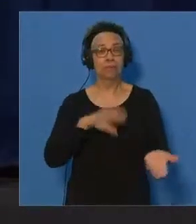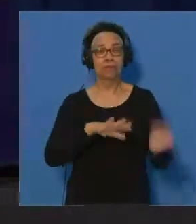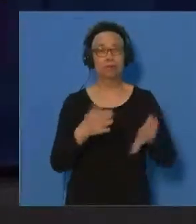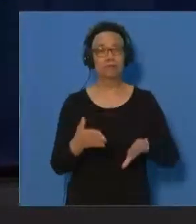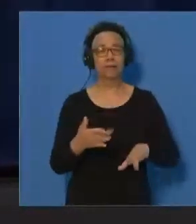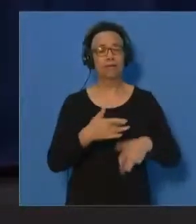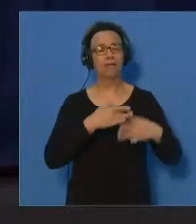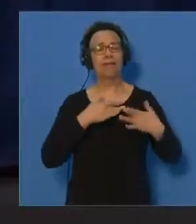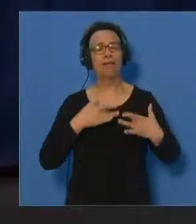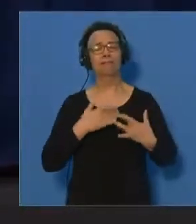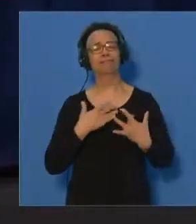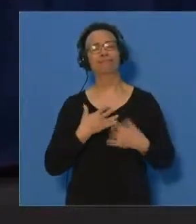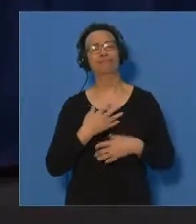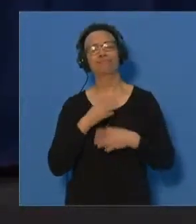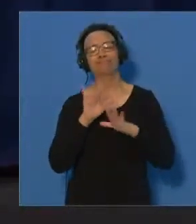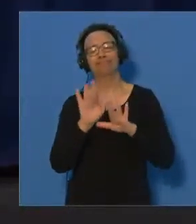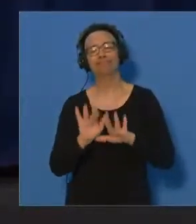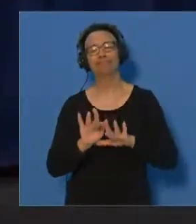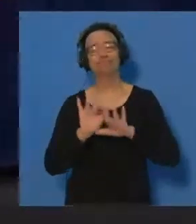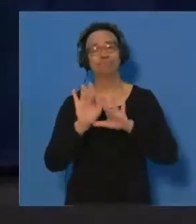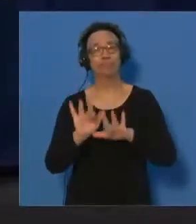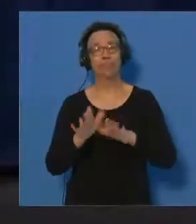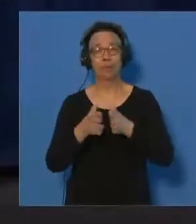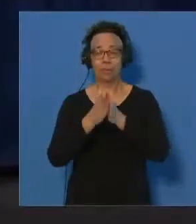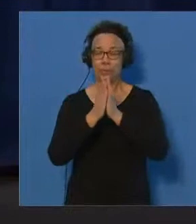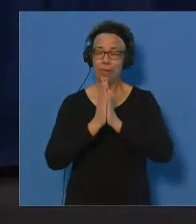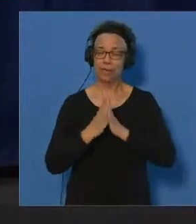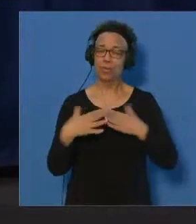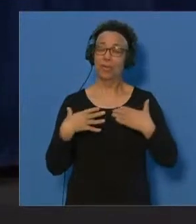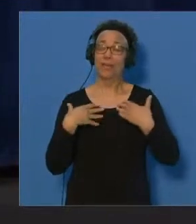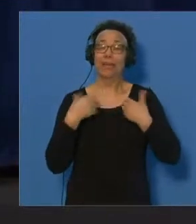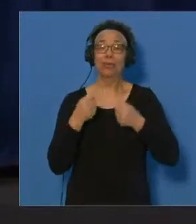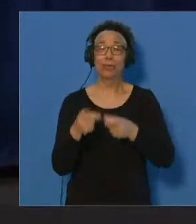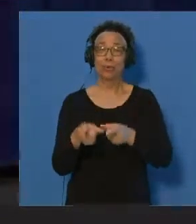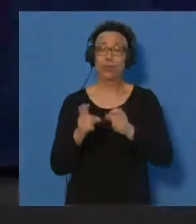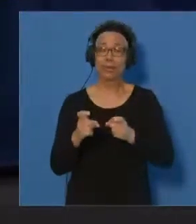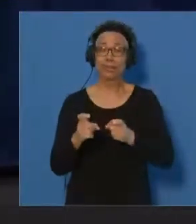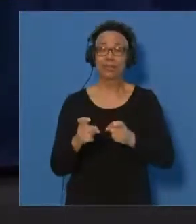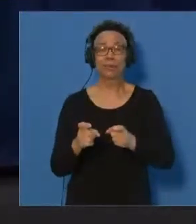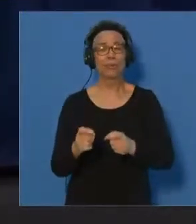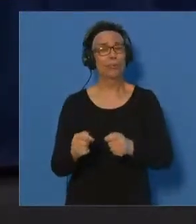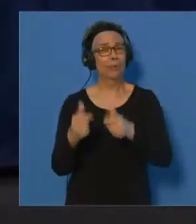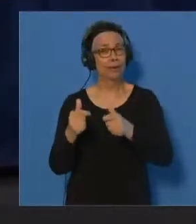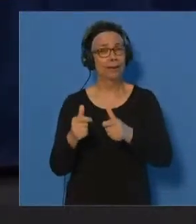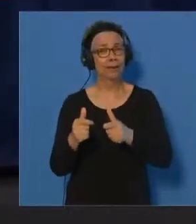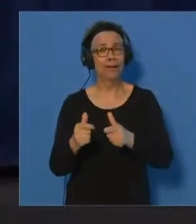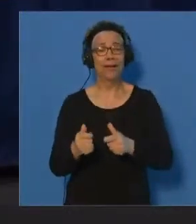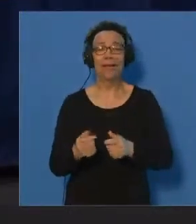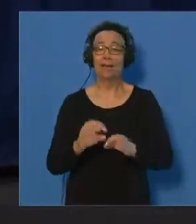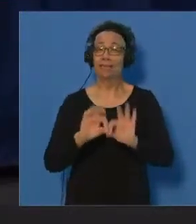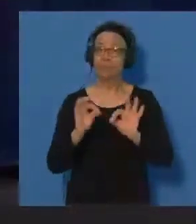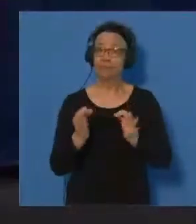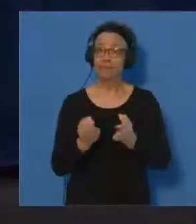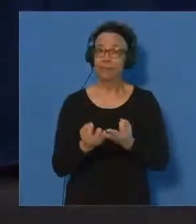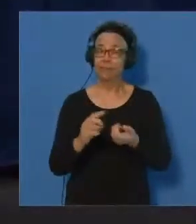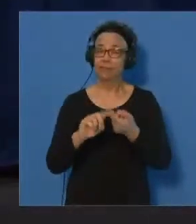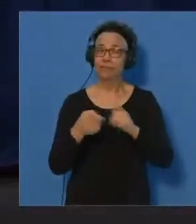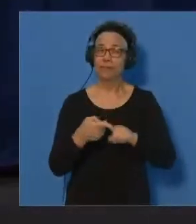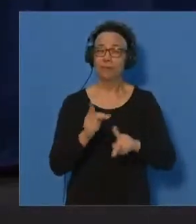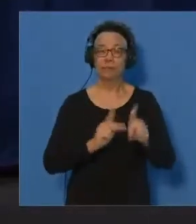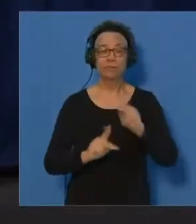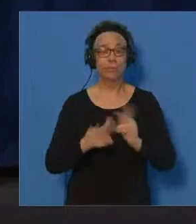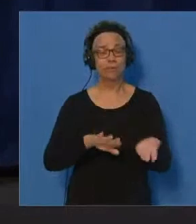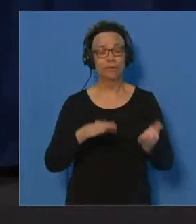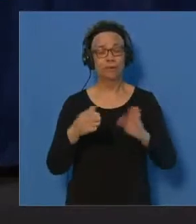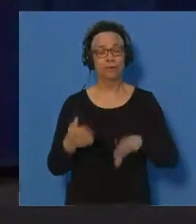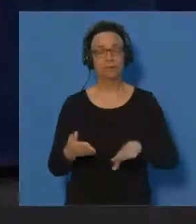you, and we pray that you will recover swiftly and that the friends and families of the people we have lost are finding comfort